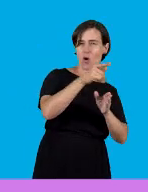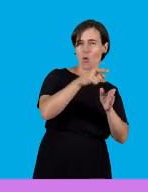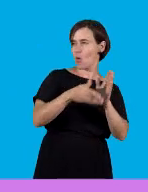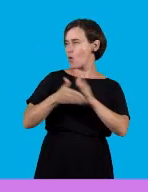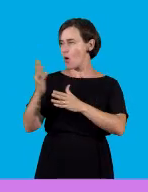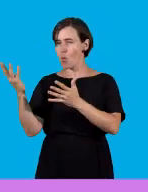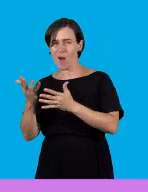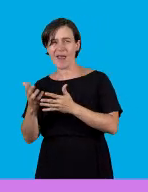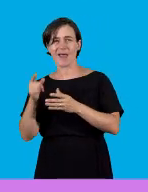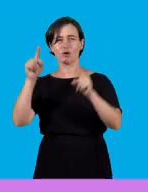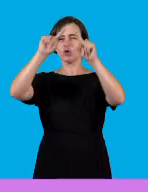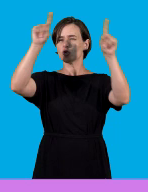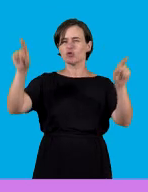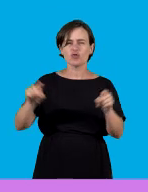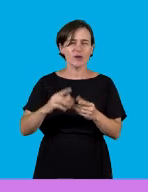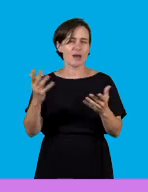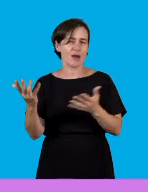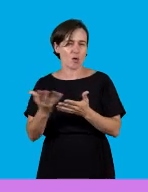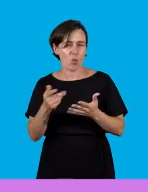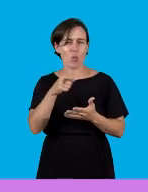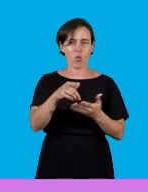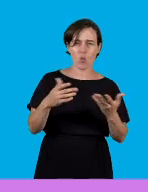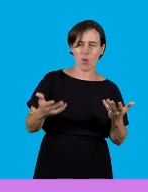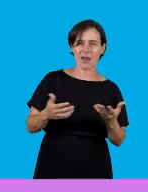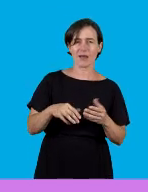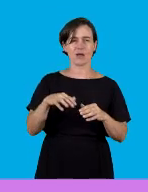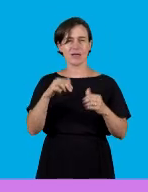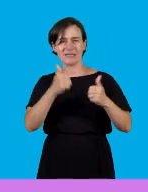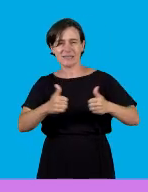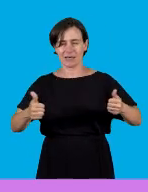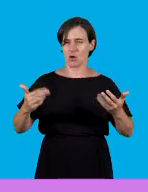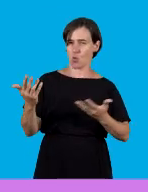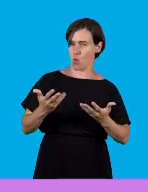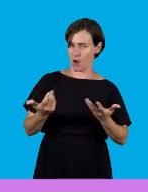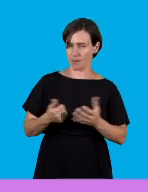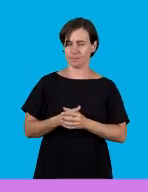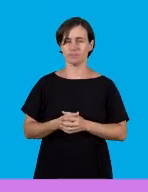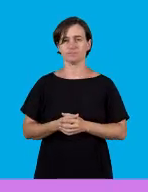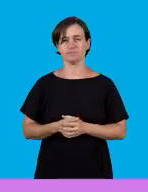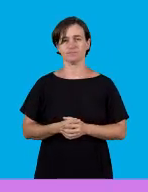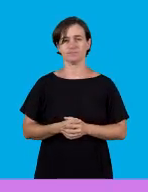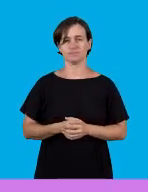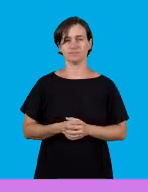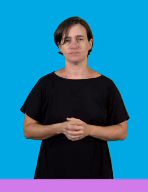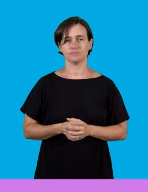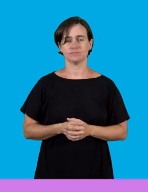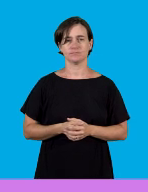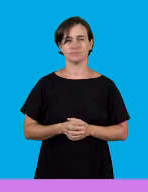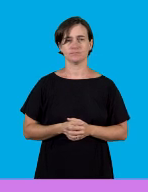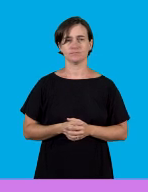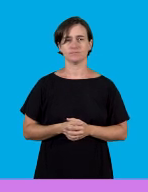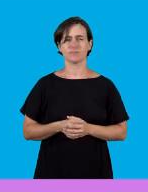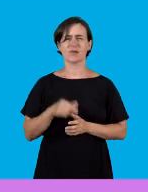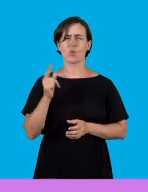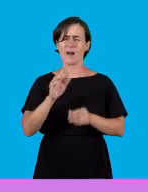if ever there is a screen in there, and where are the seats located and how are they numbered. Then which key feature is missing from the